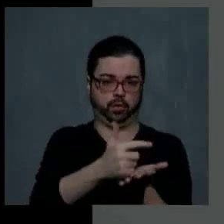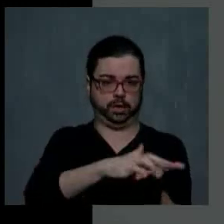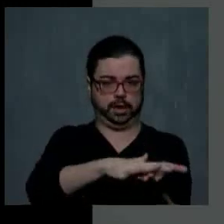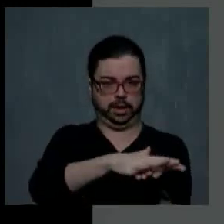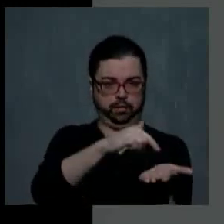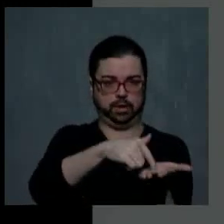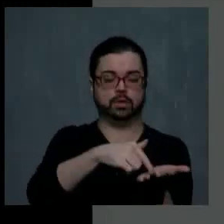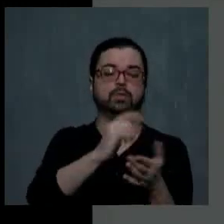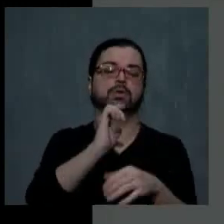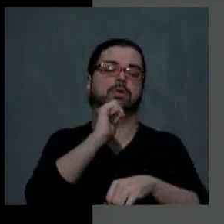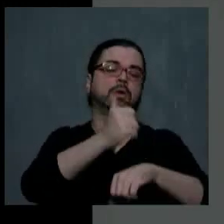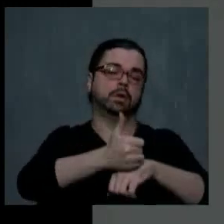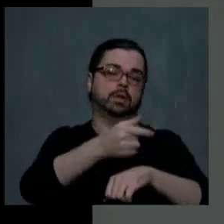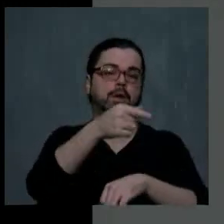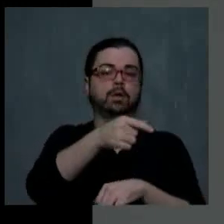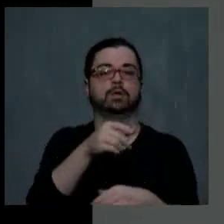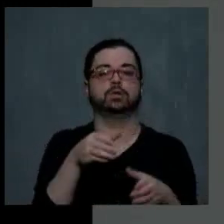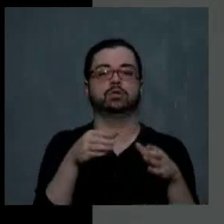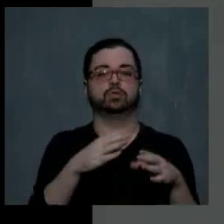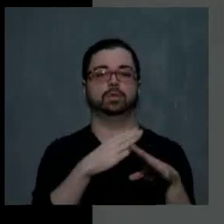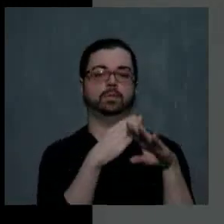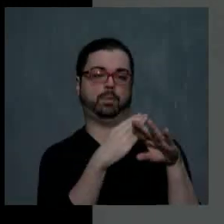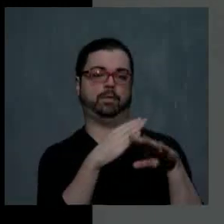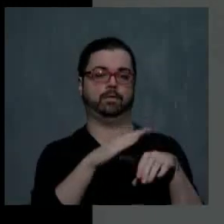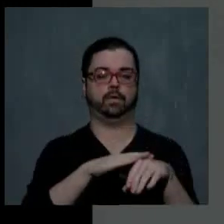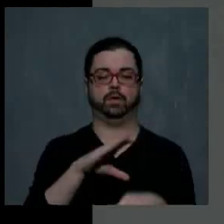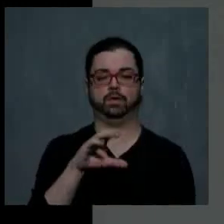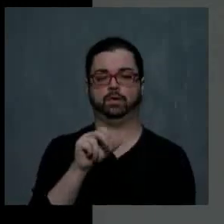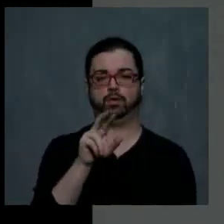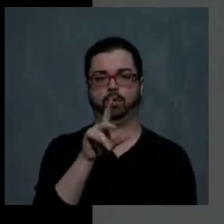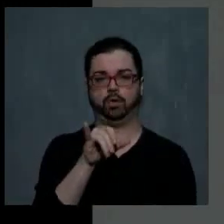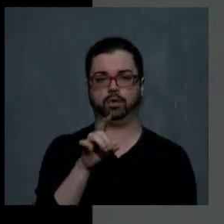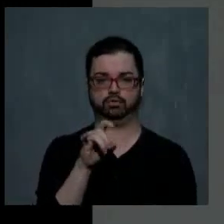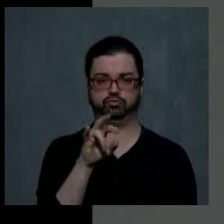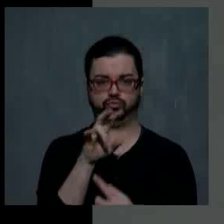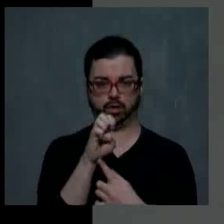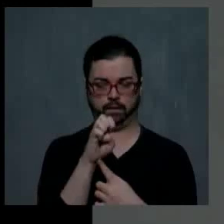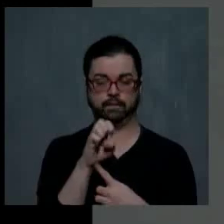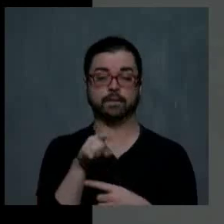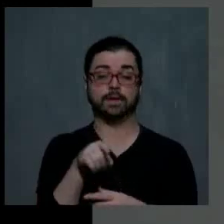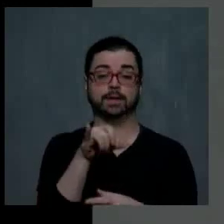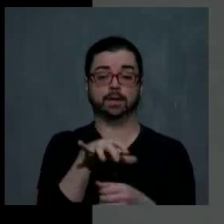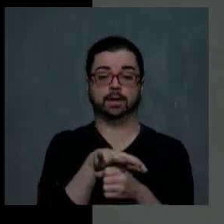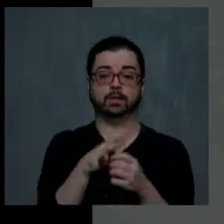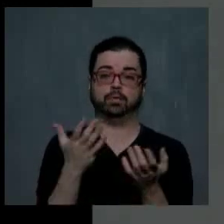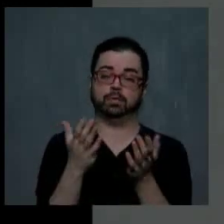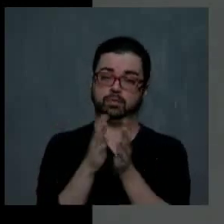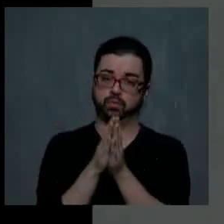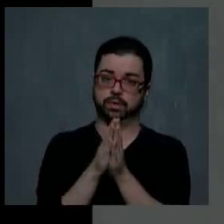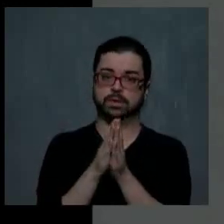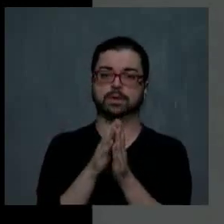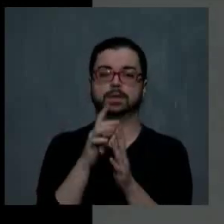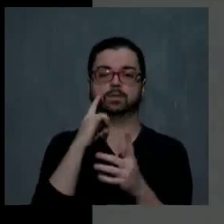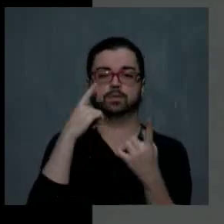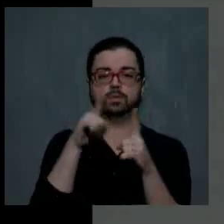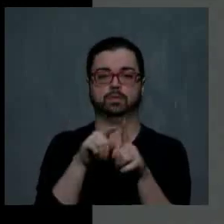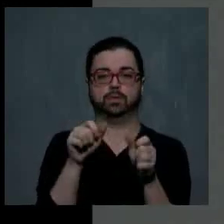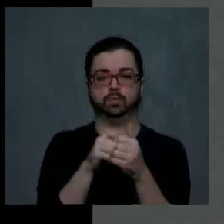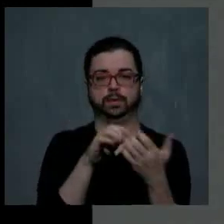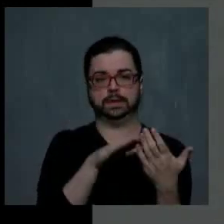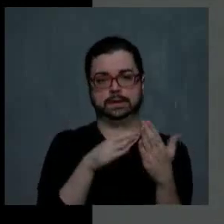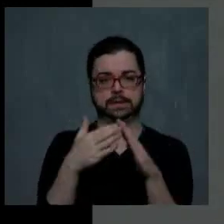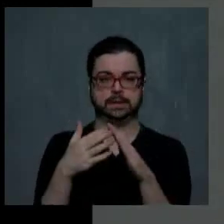Drive near 3 feet. In this area, the applicant is requesting a franchise agreement with the city to allow plant materials to be placed within the